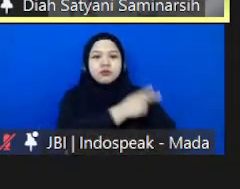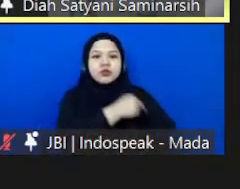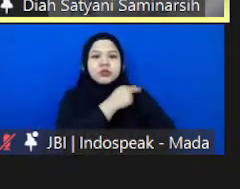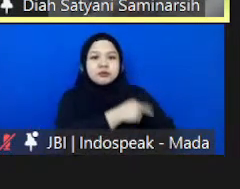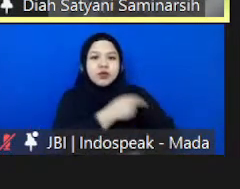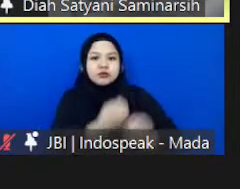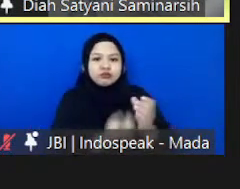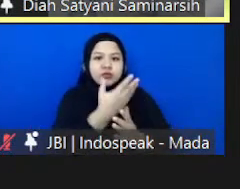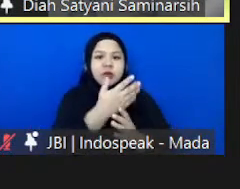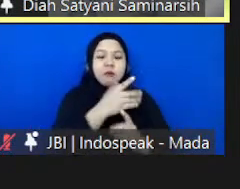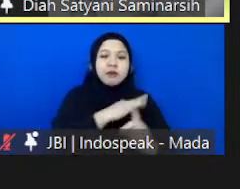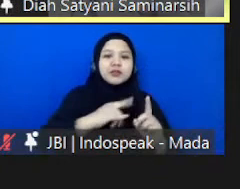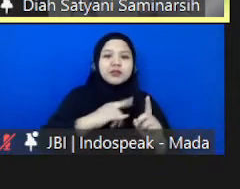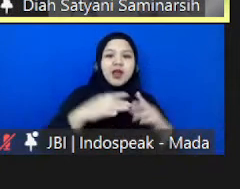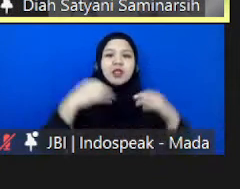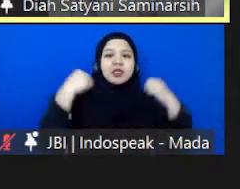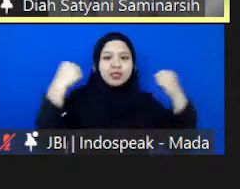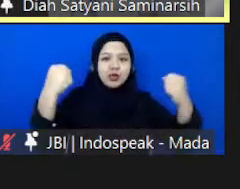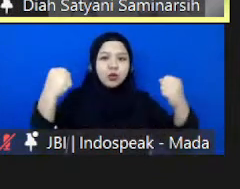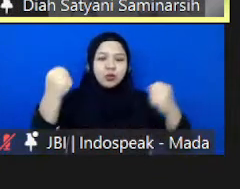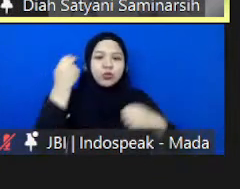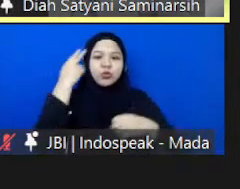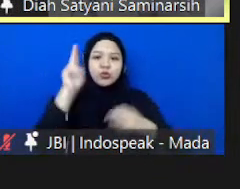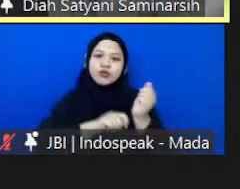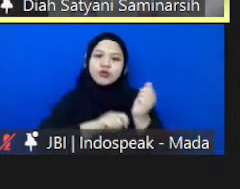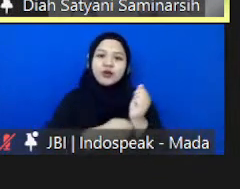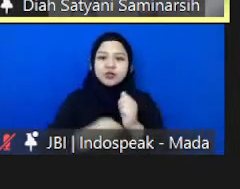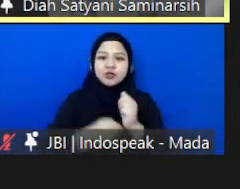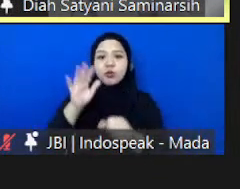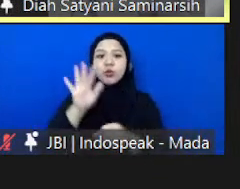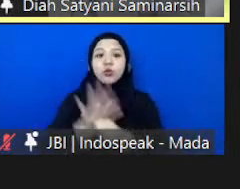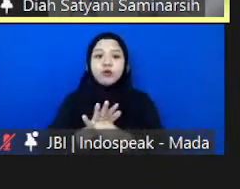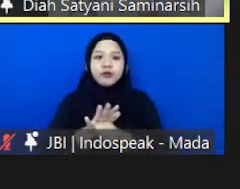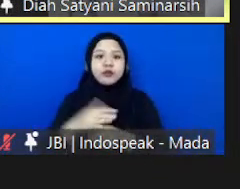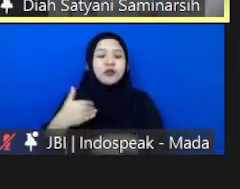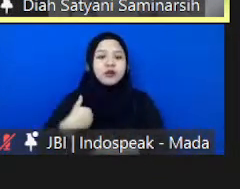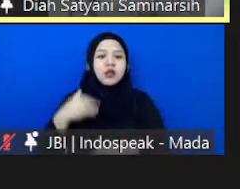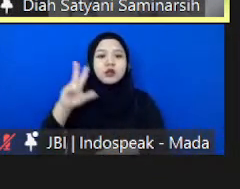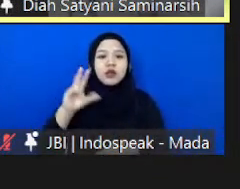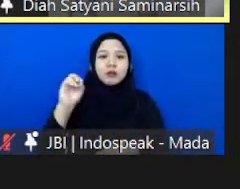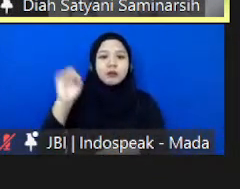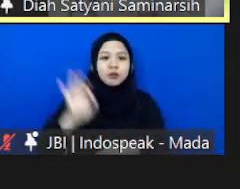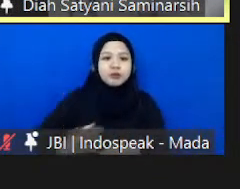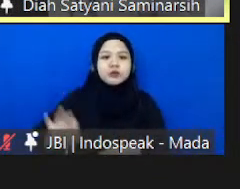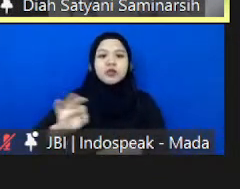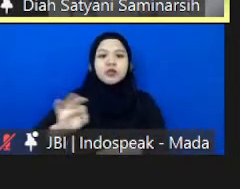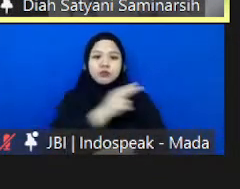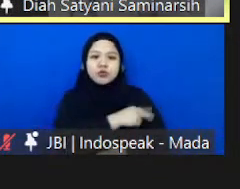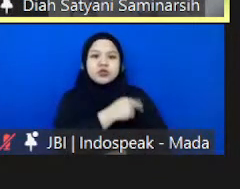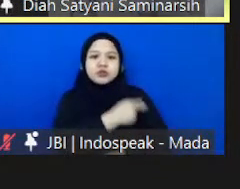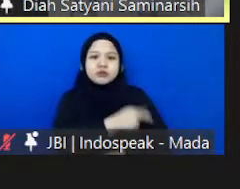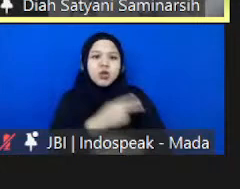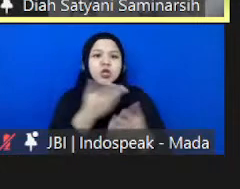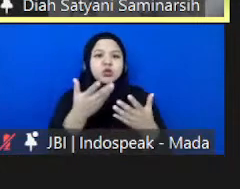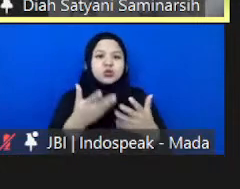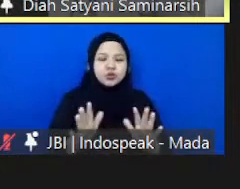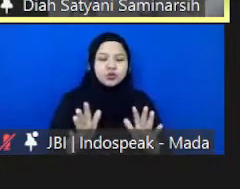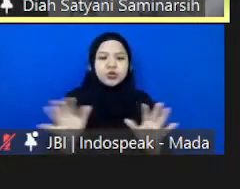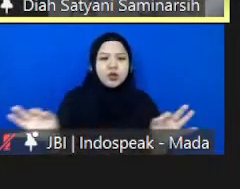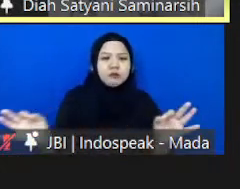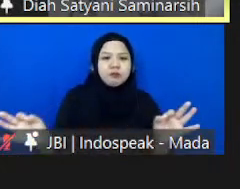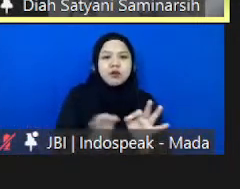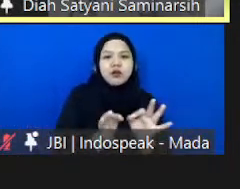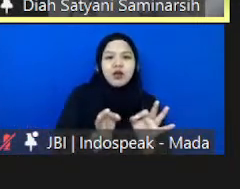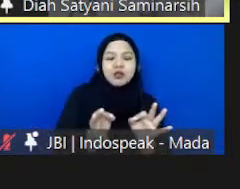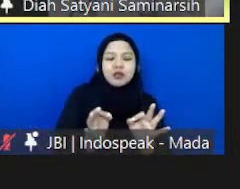80% of the Puskesmas now applying community-based surveillance approach, and health workers